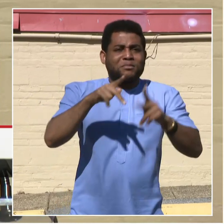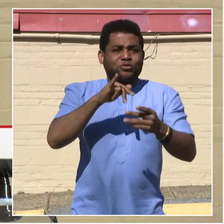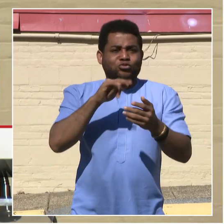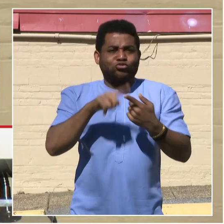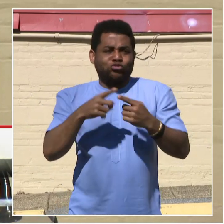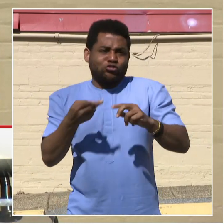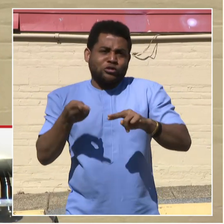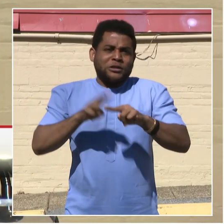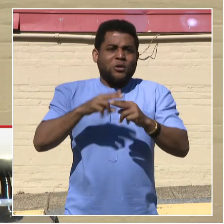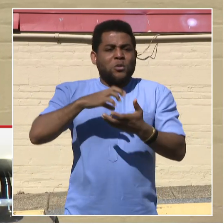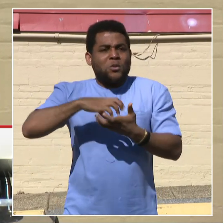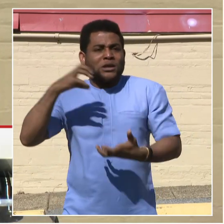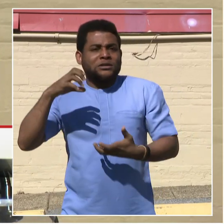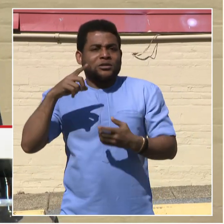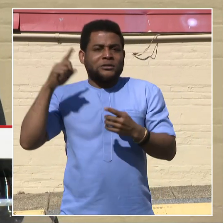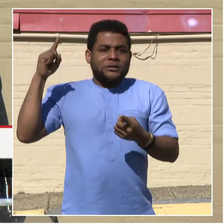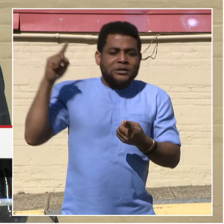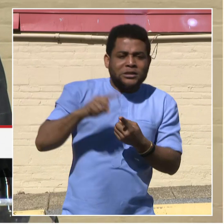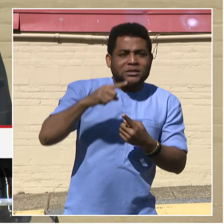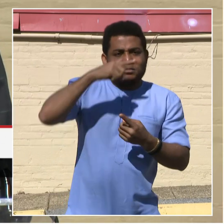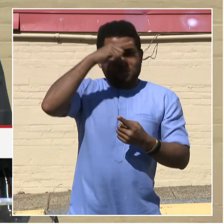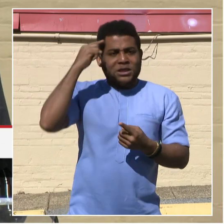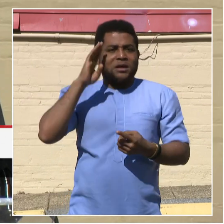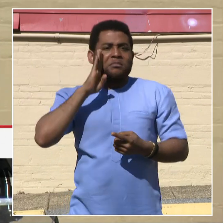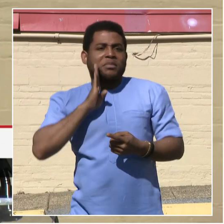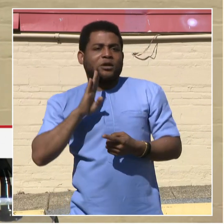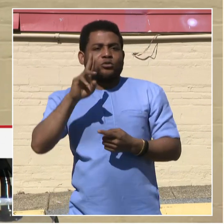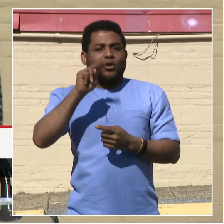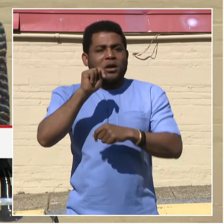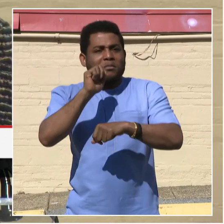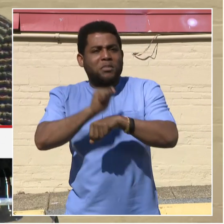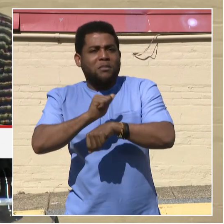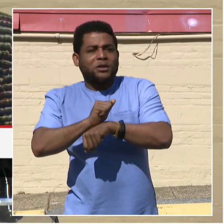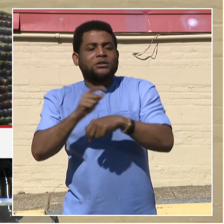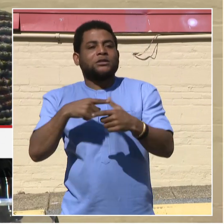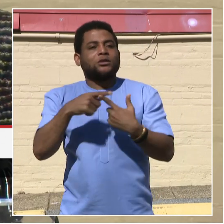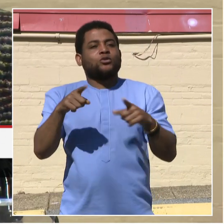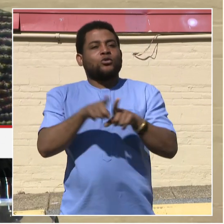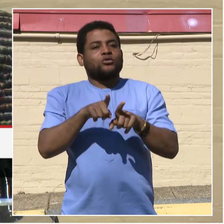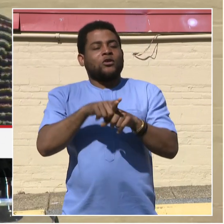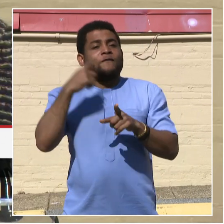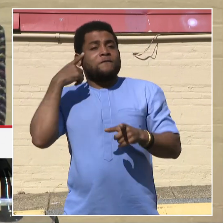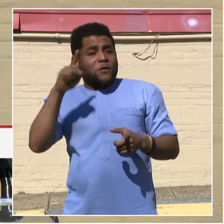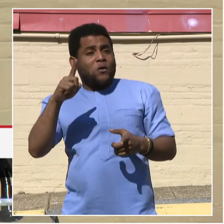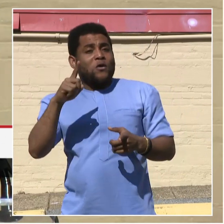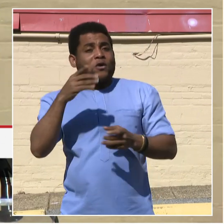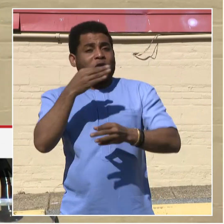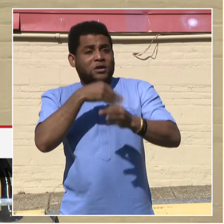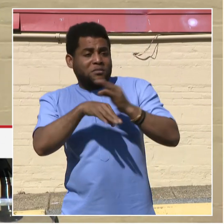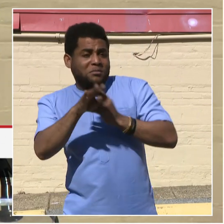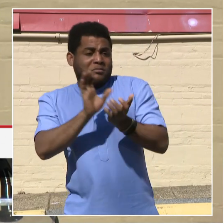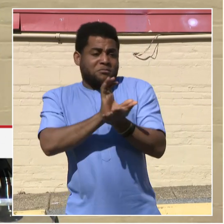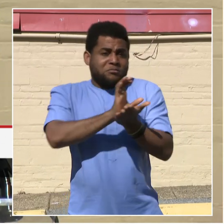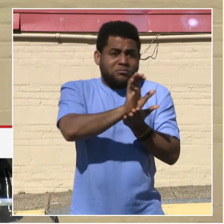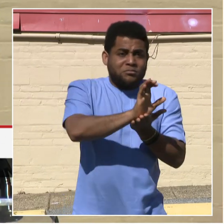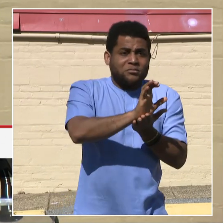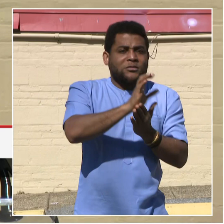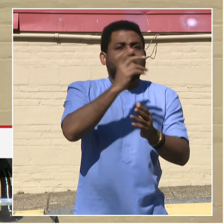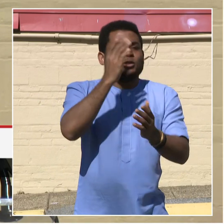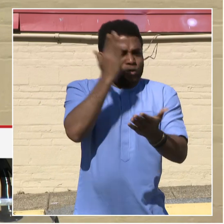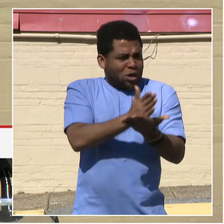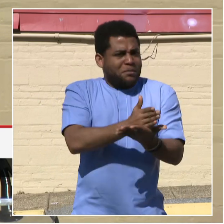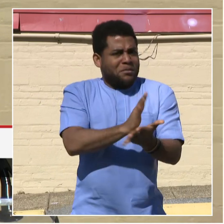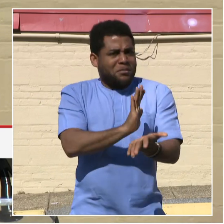black and brown unemployment, and limit commercial gentrification and displacement. I see eliminating the